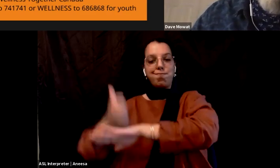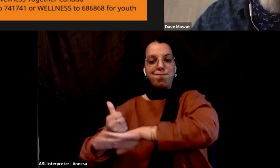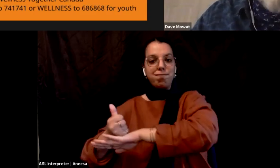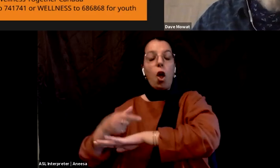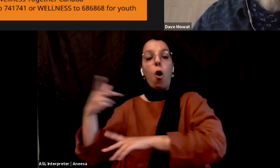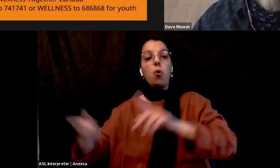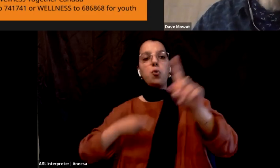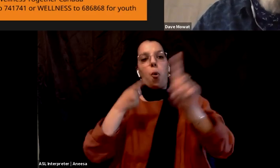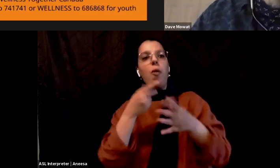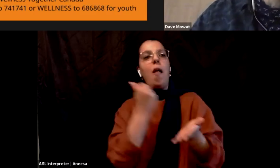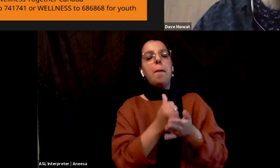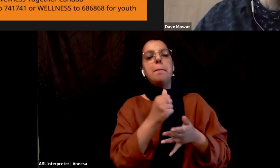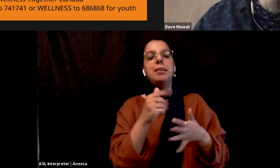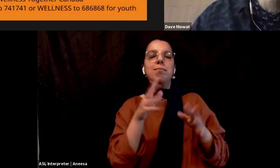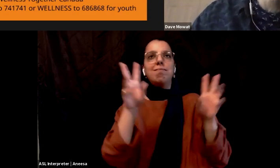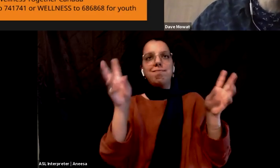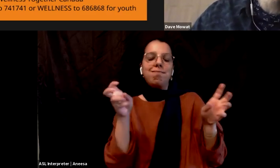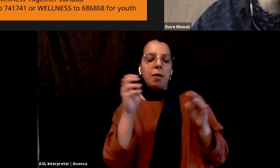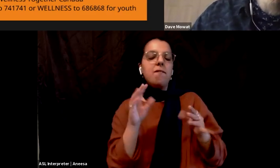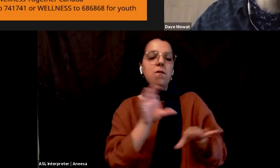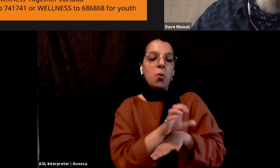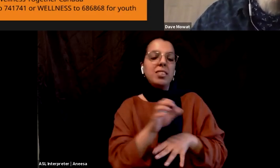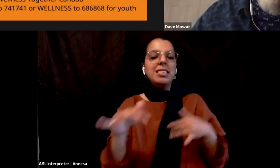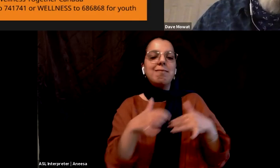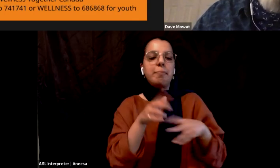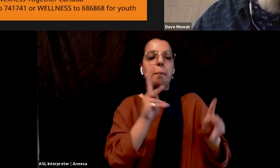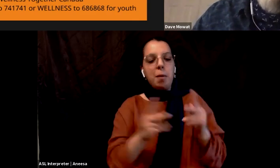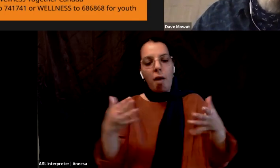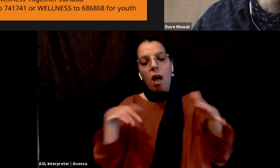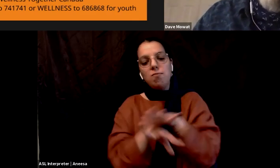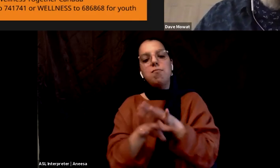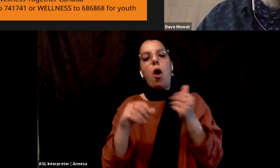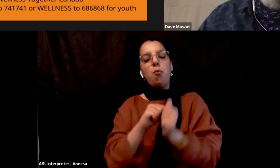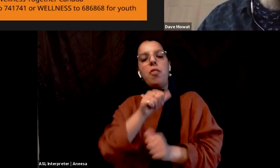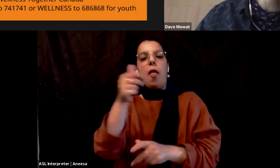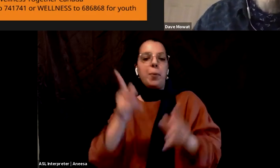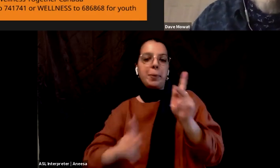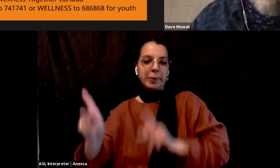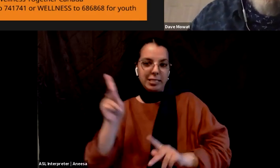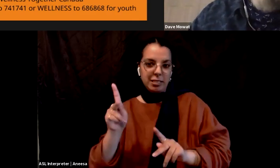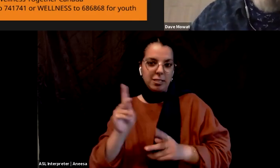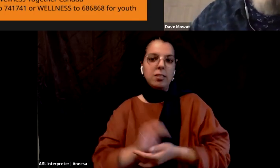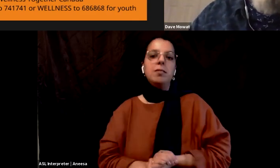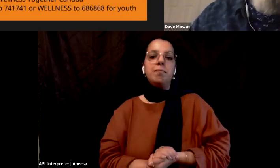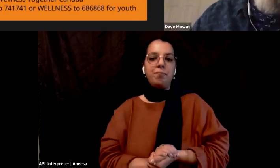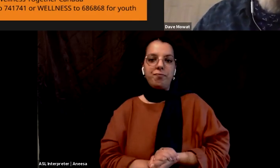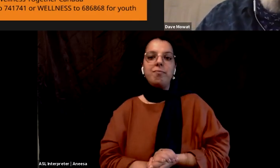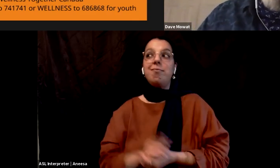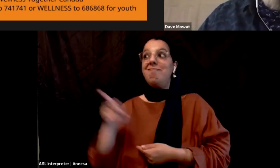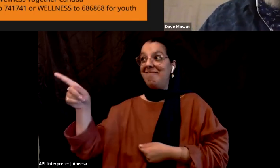commission, probably the first Royal Commission ever established to study the quote unquote Indian